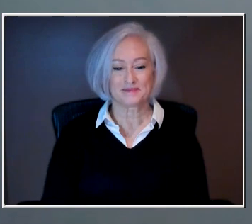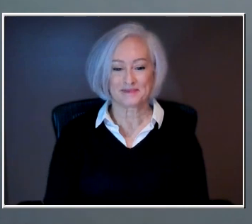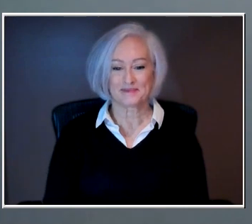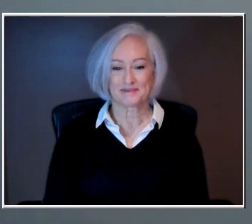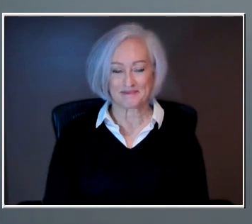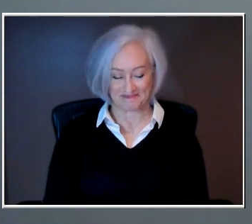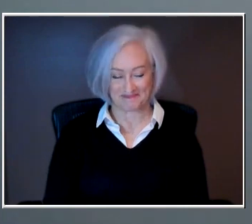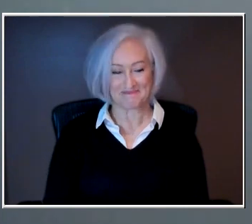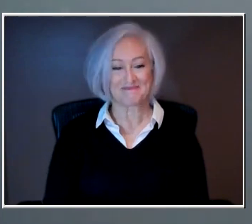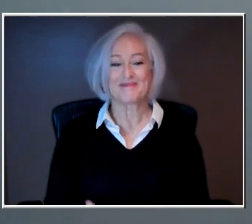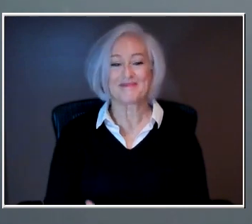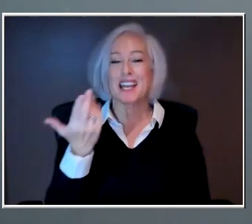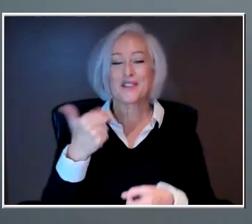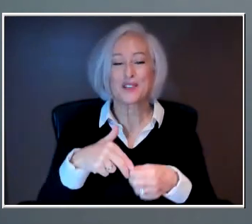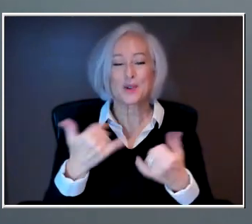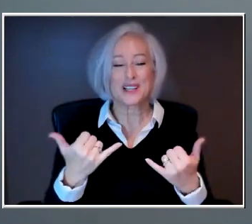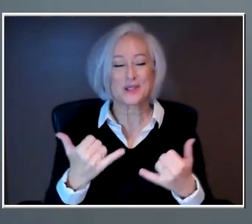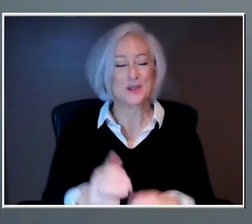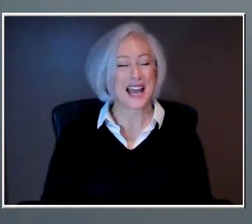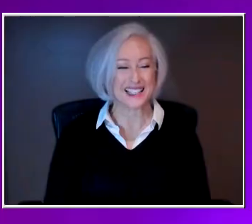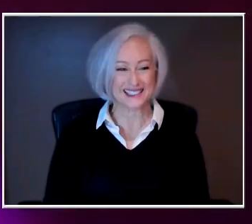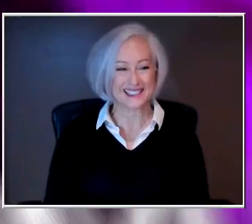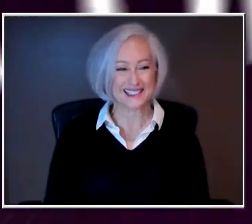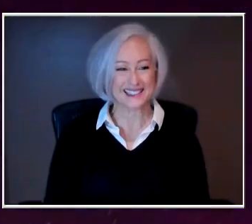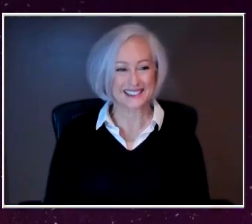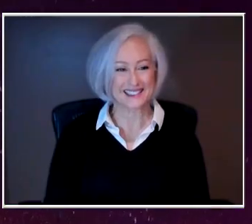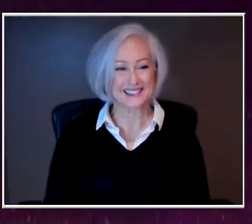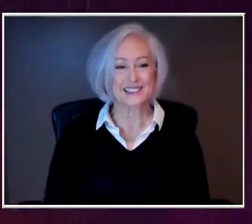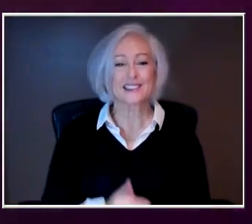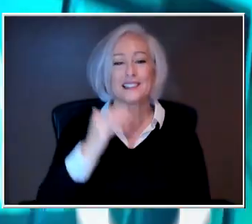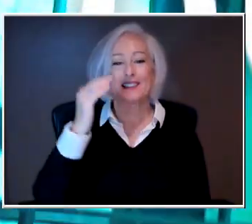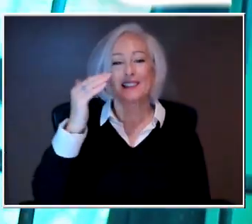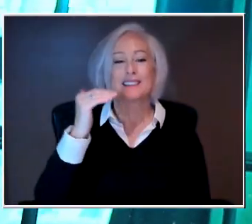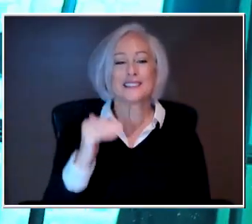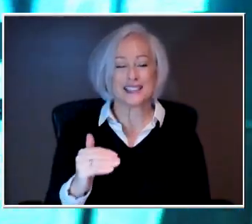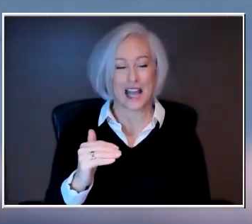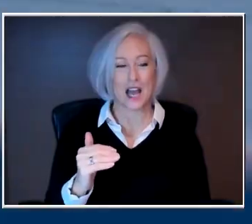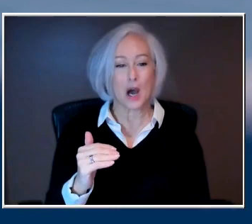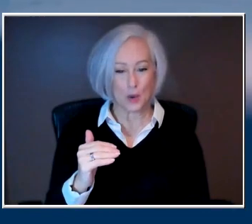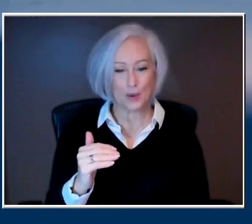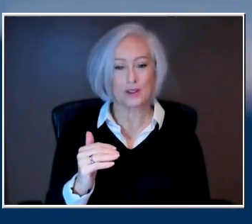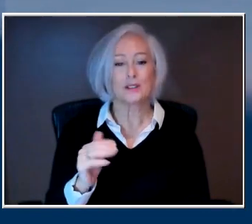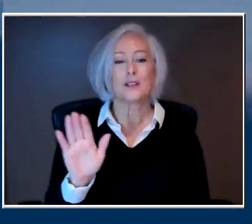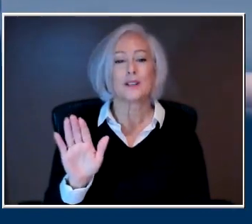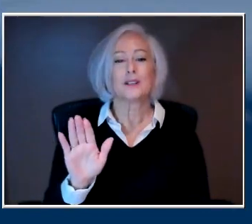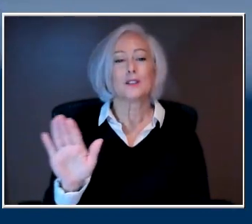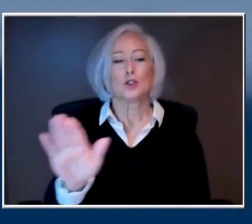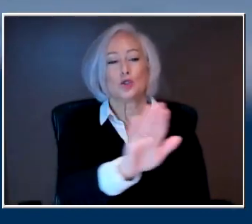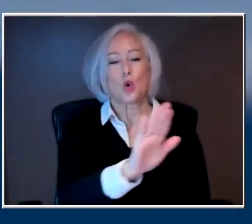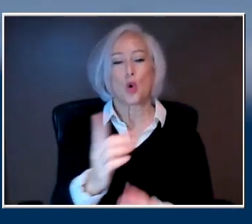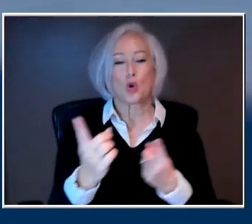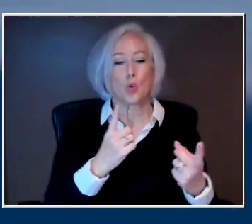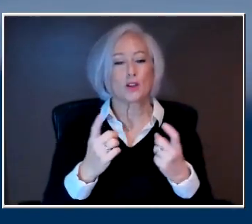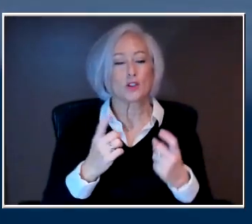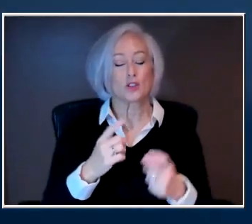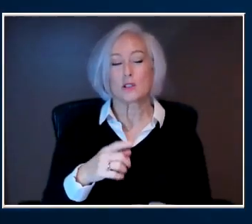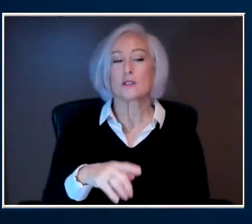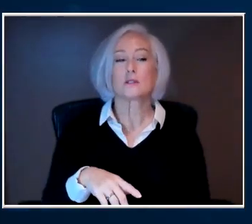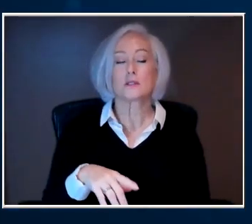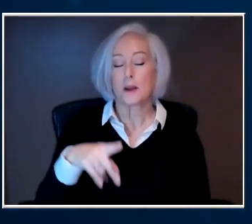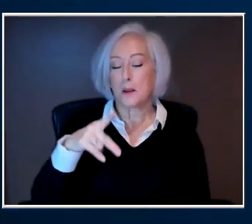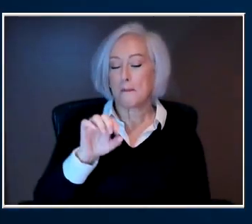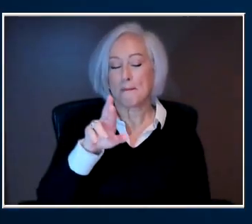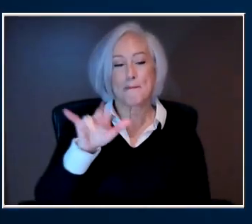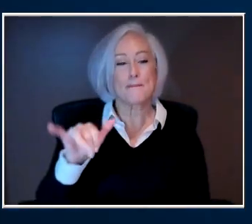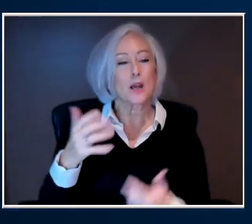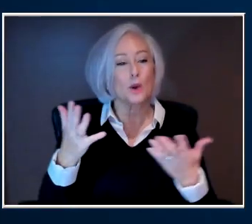Okay, thank you for joining us this morning, by the way. Let's get to some questions from our viewers today. Perry wants to know, Dr. Allen, how many ambulances